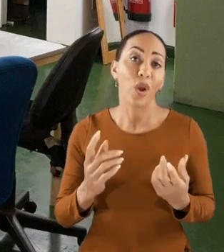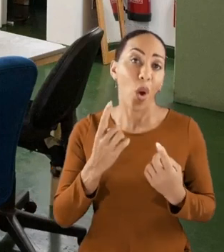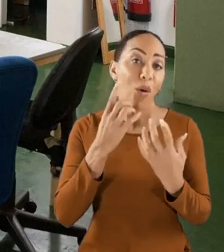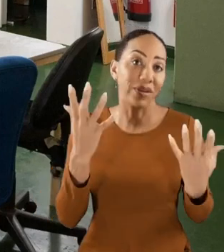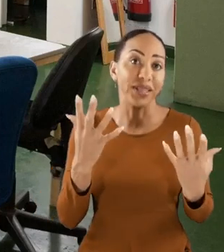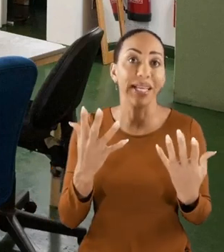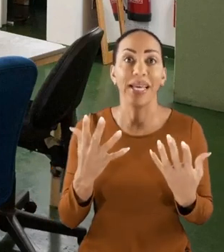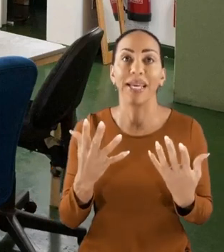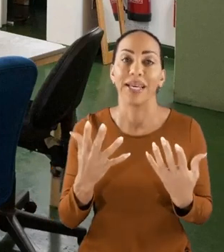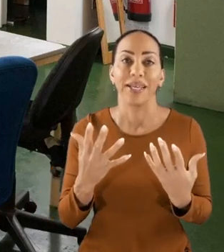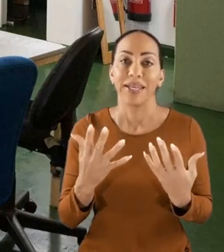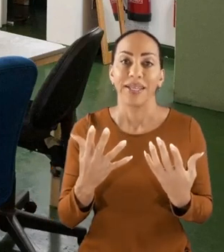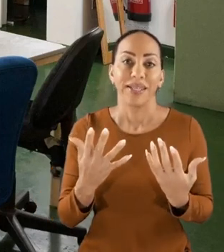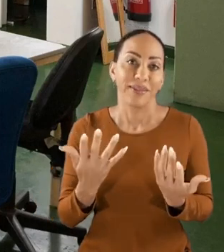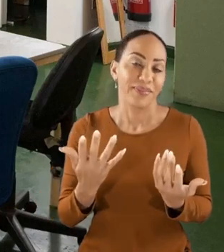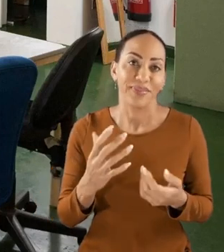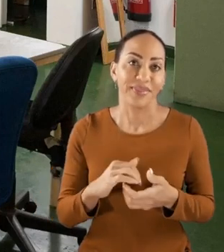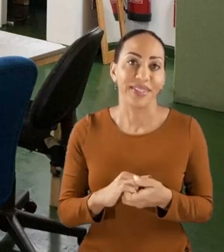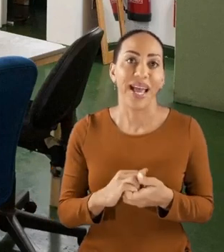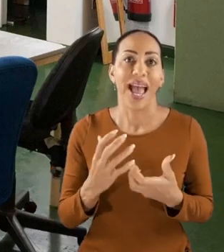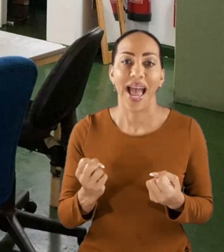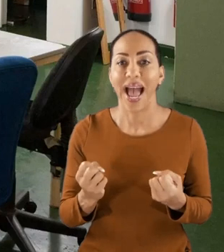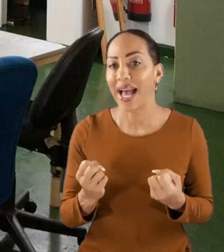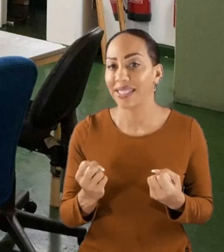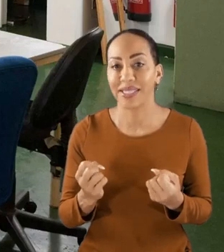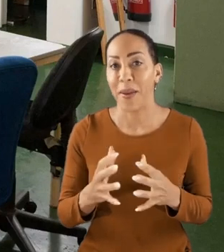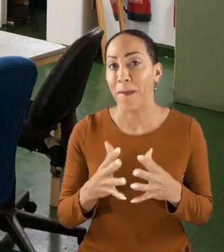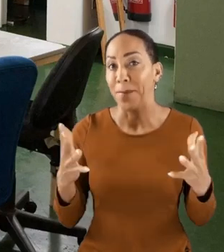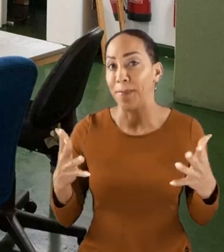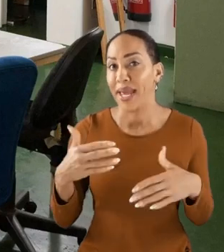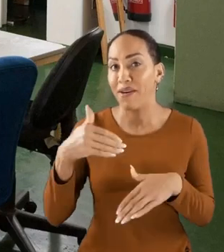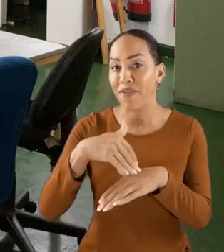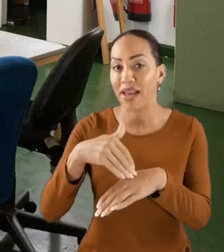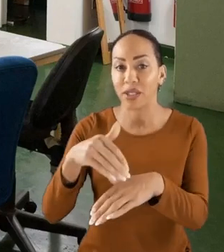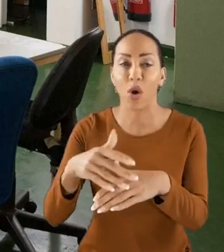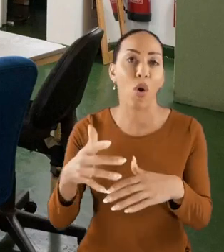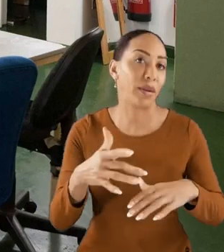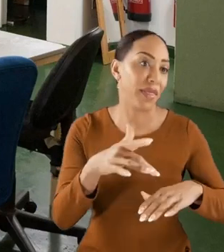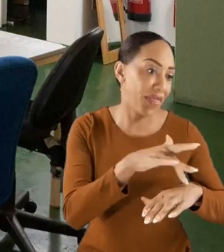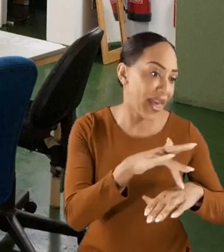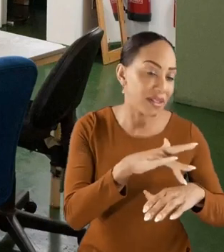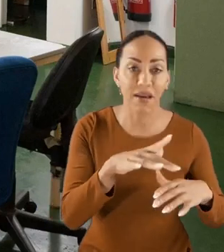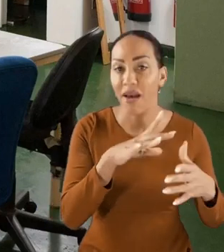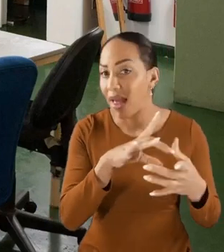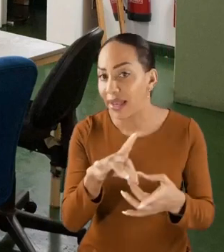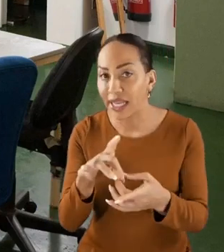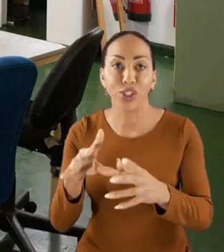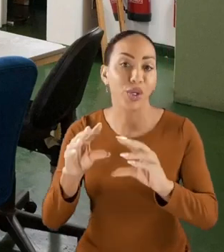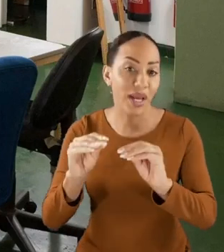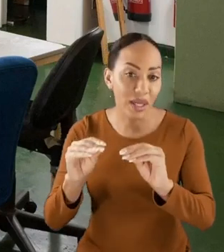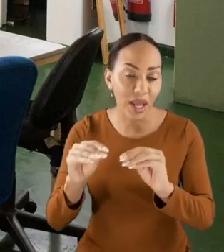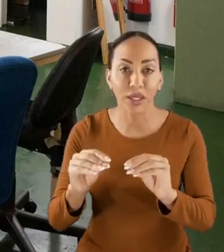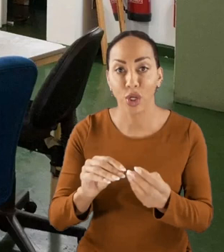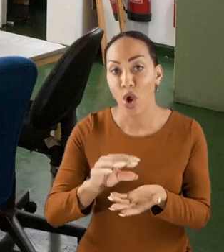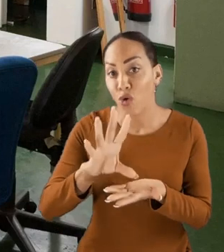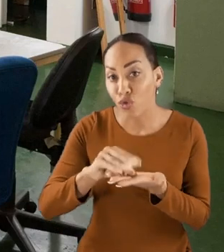And this, I mean, it obviously has big implications beyond this for sort of theatre in education, that, you know, using this recorded